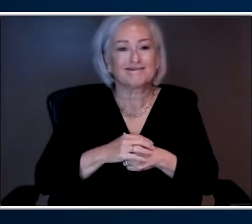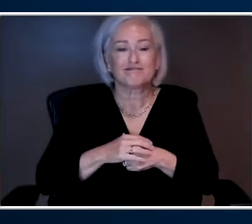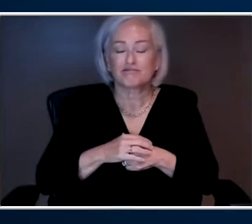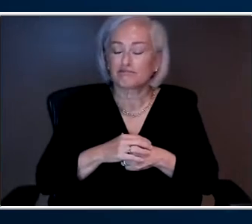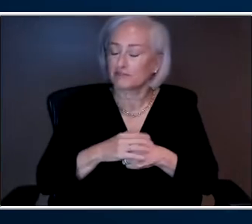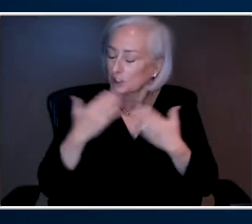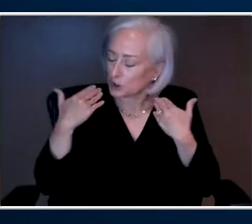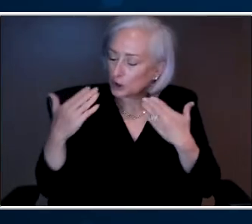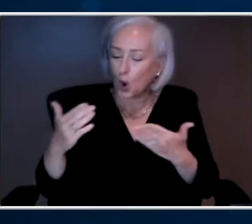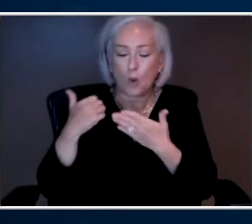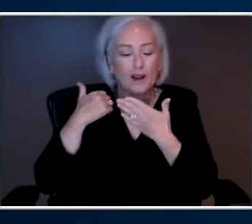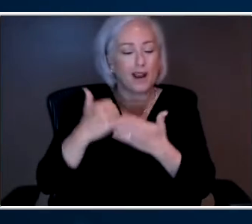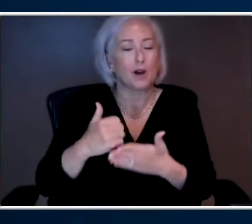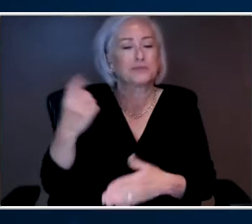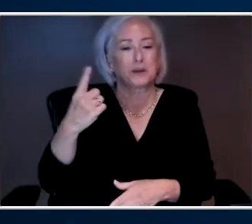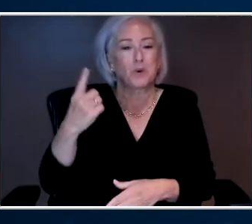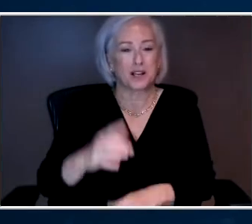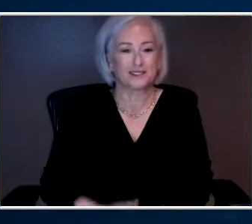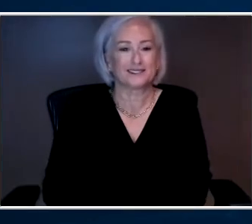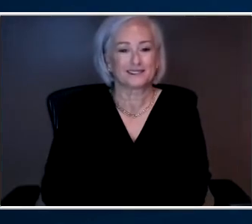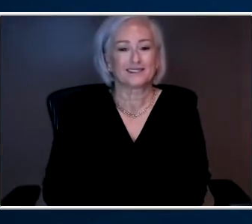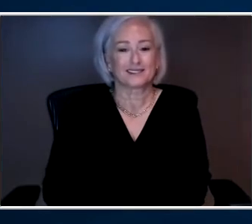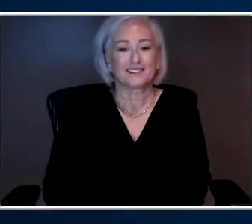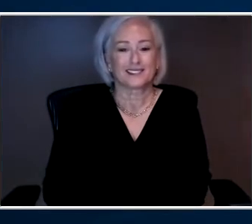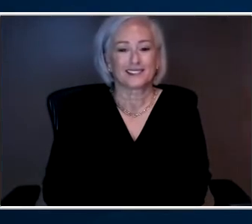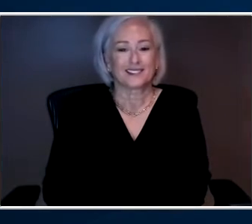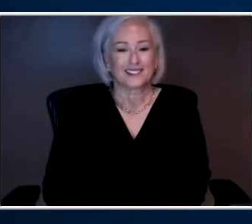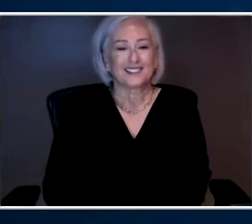Just help somebody. It's a story about gratitude.